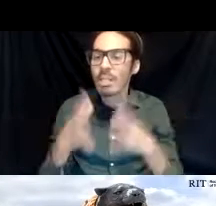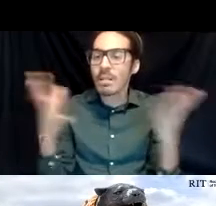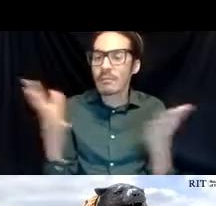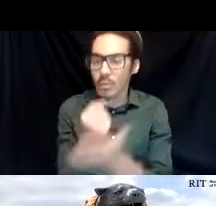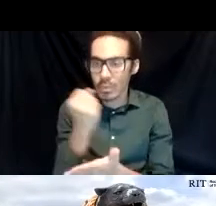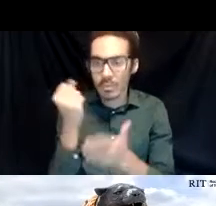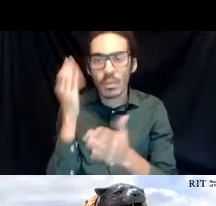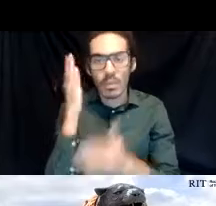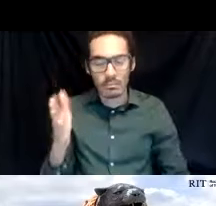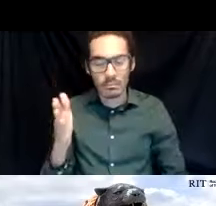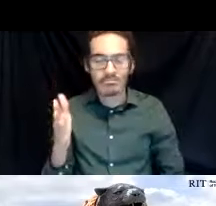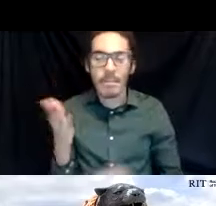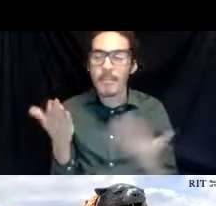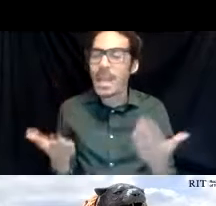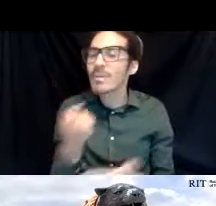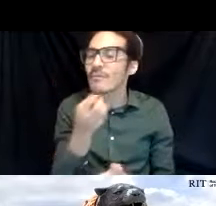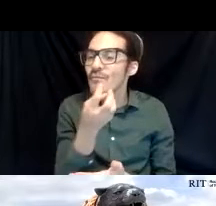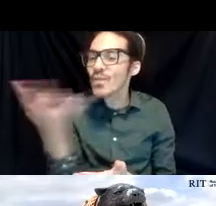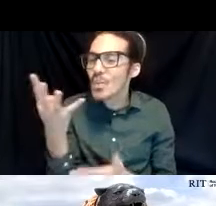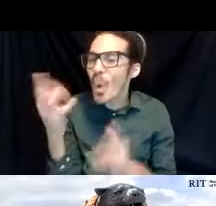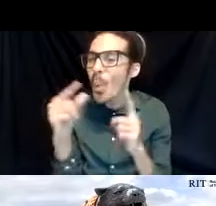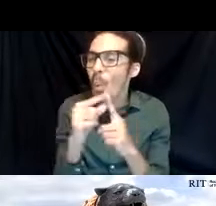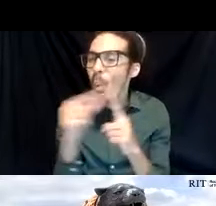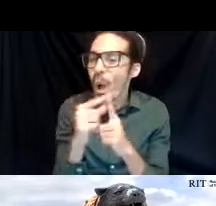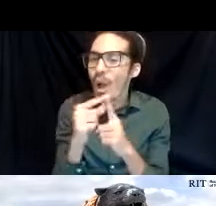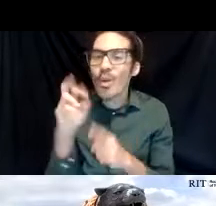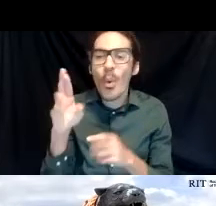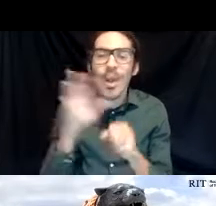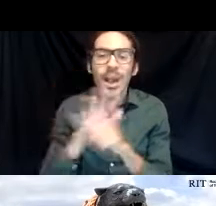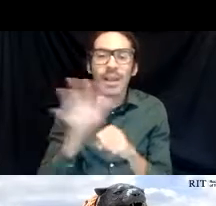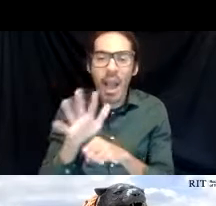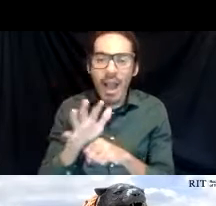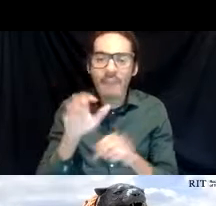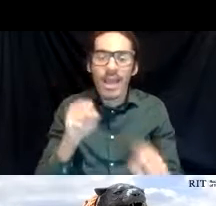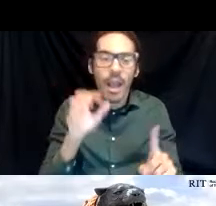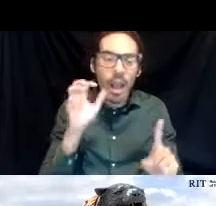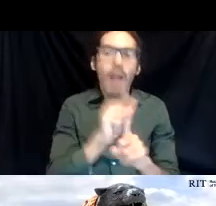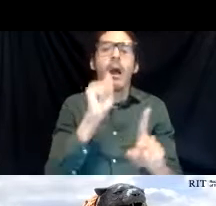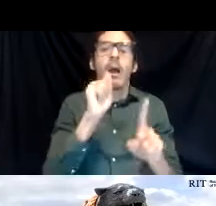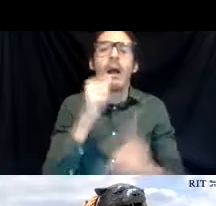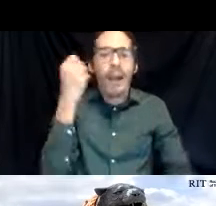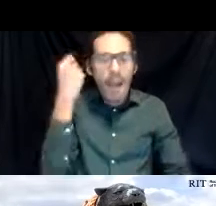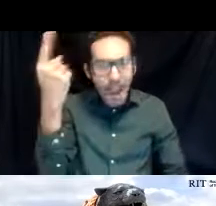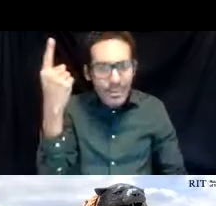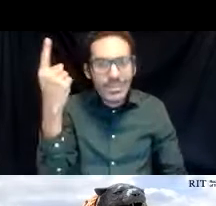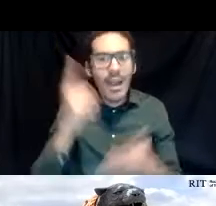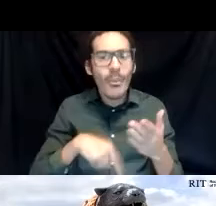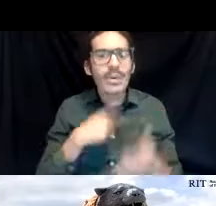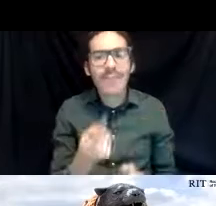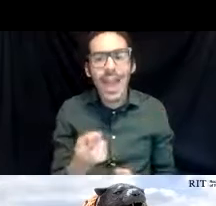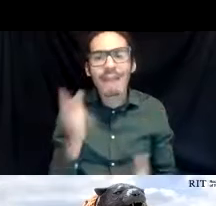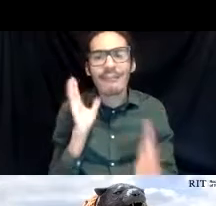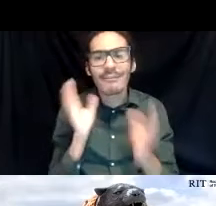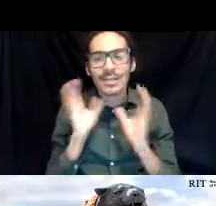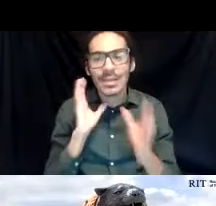it's just a few words or enough that you can catch the gist of what people are saying in the